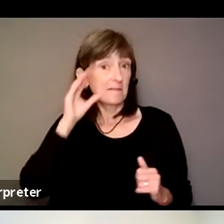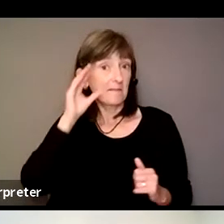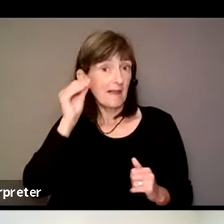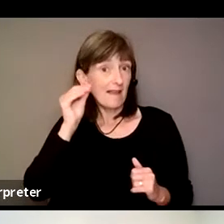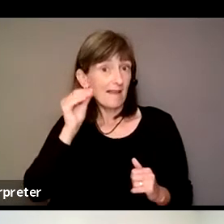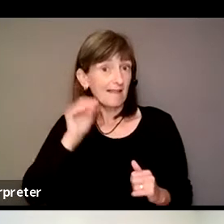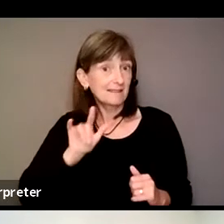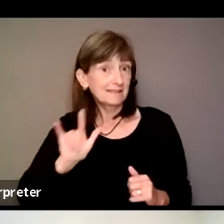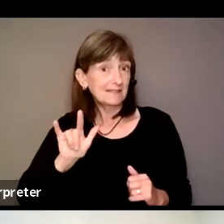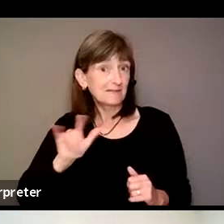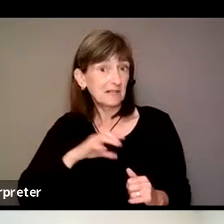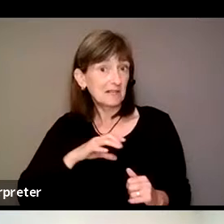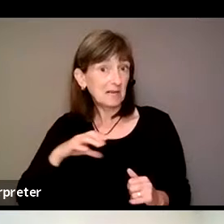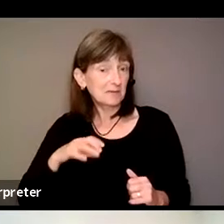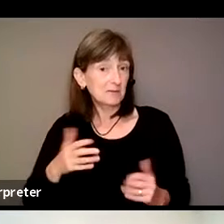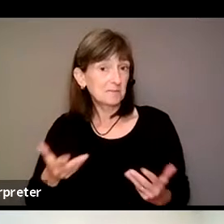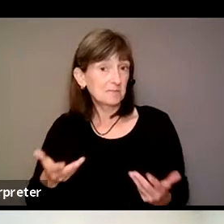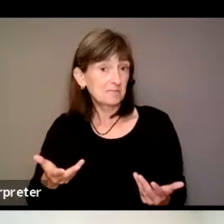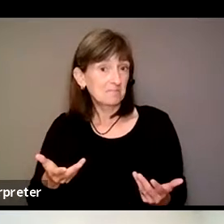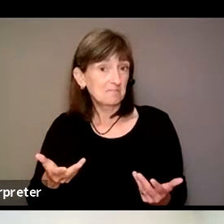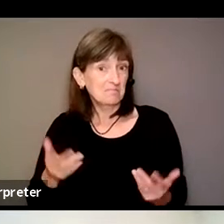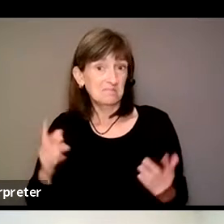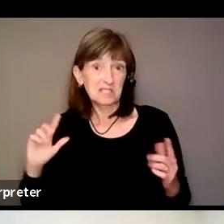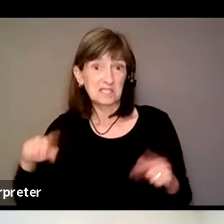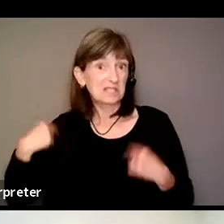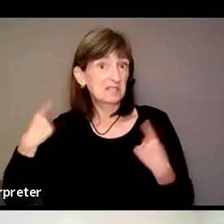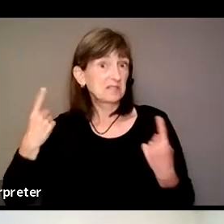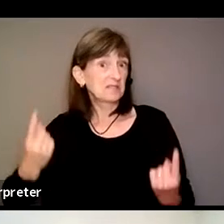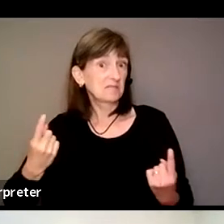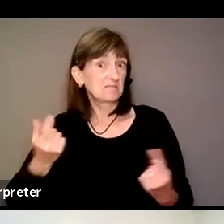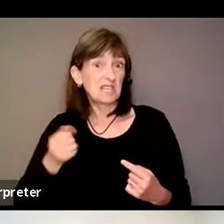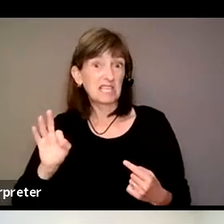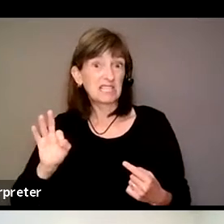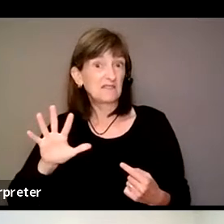Stephenville Town Council since we were incorporated in